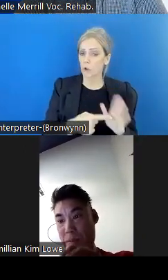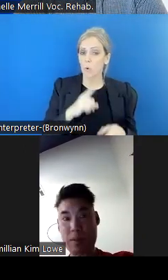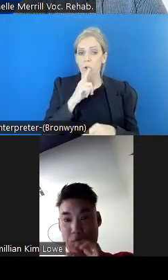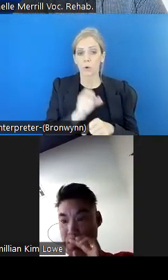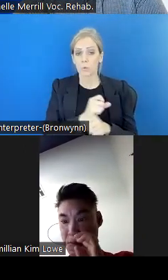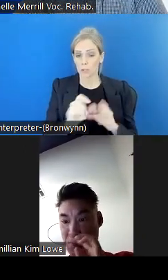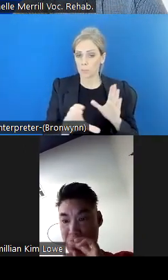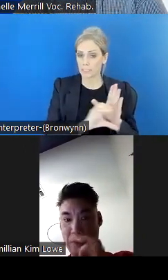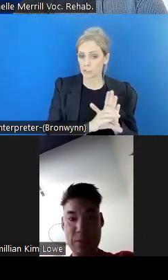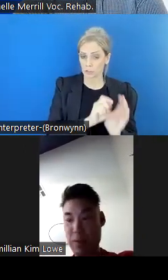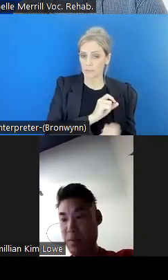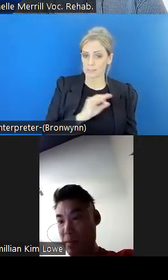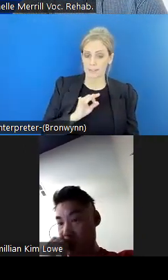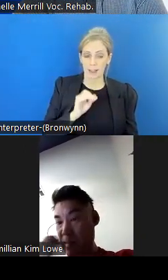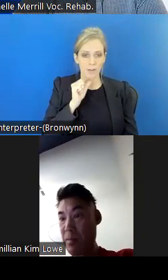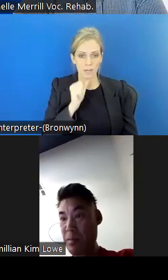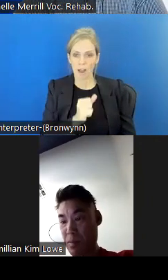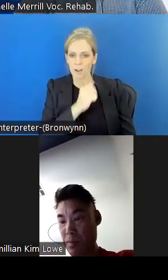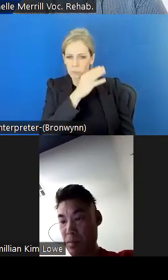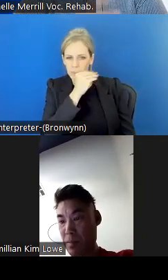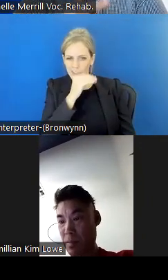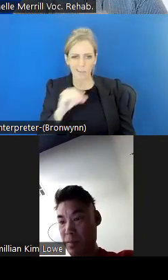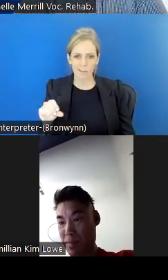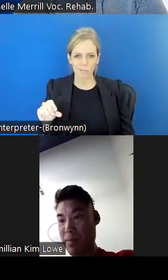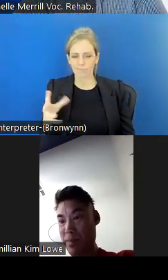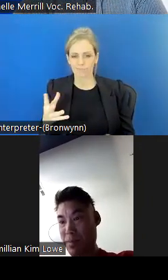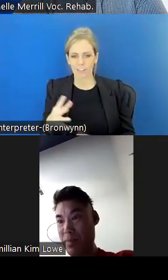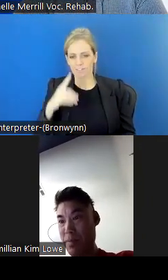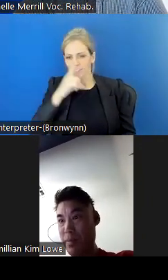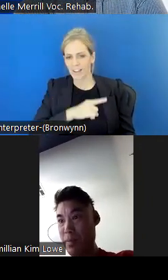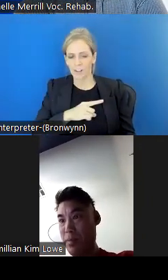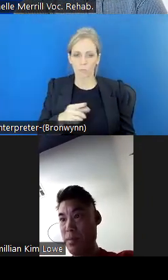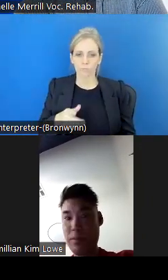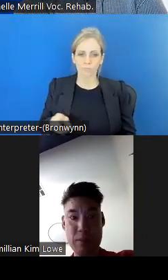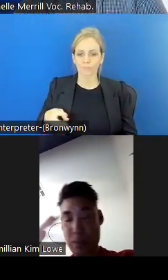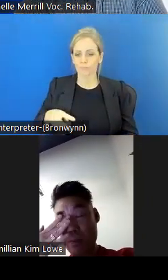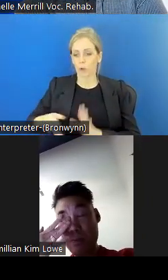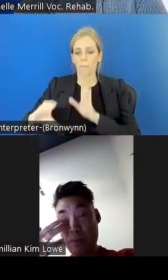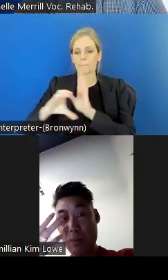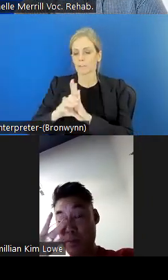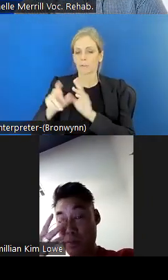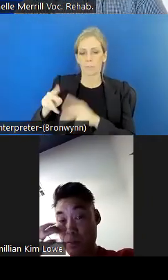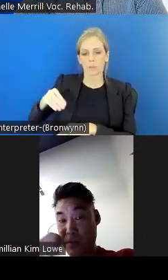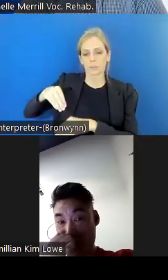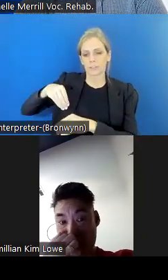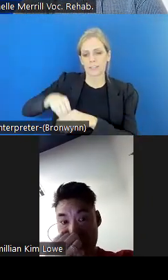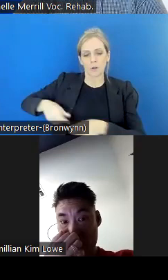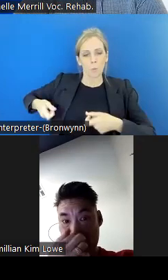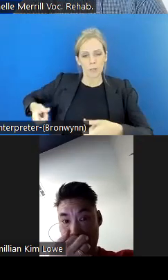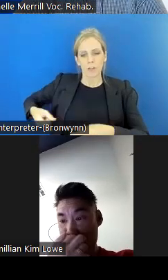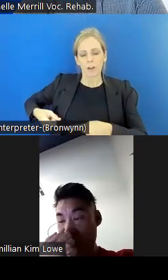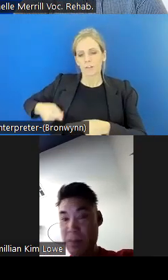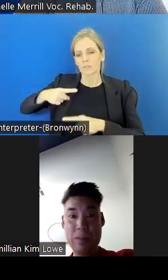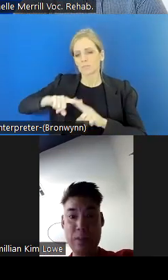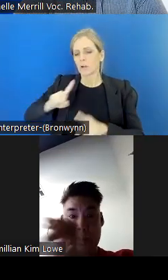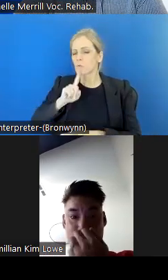canned photographs of people in wheelchairs that you can tell that individual probably never used a wheelchair. We tried